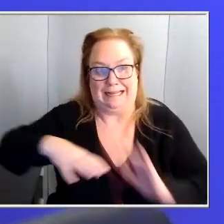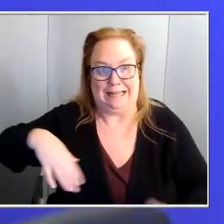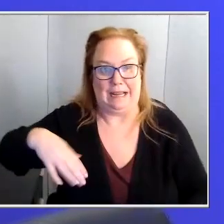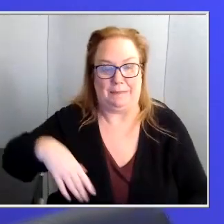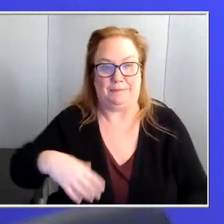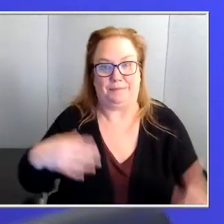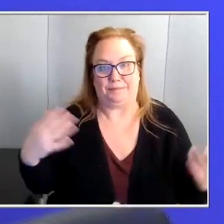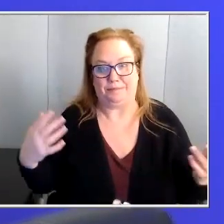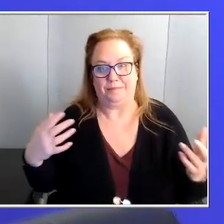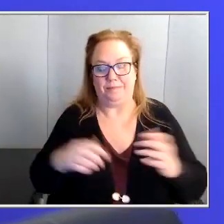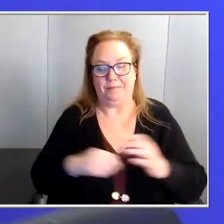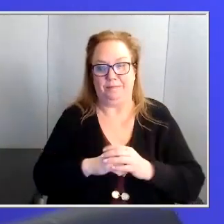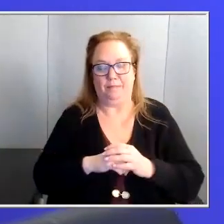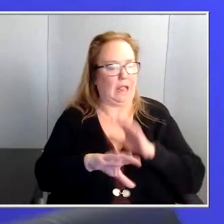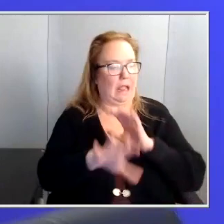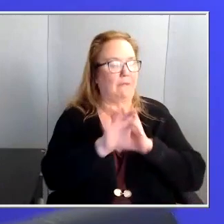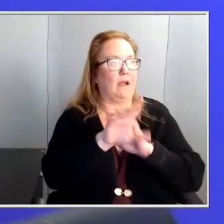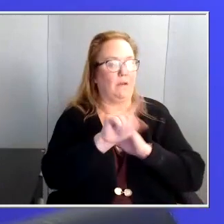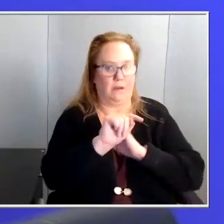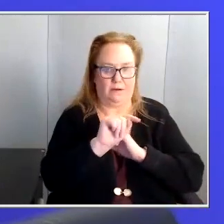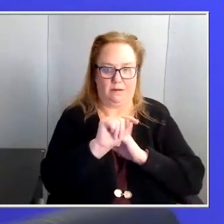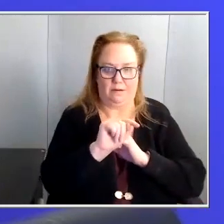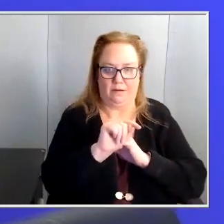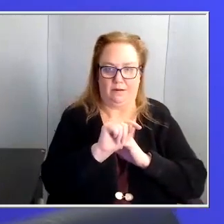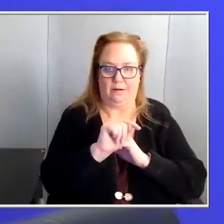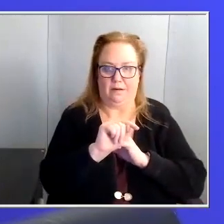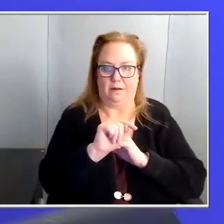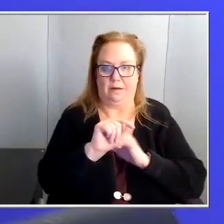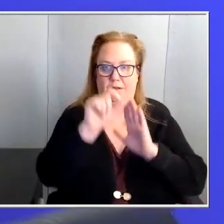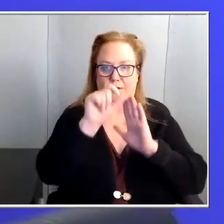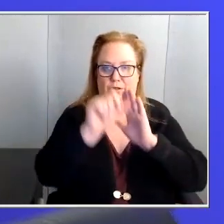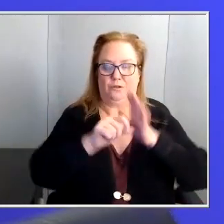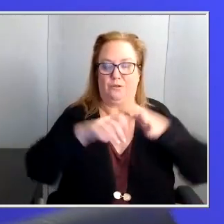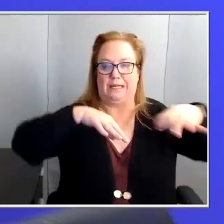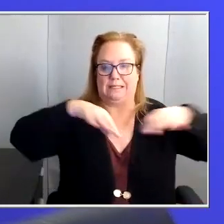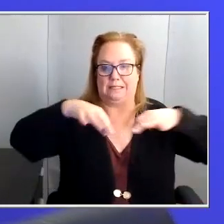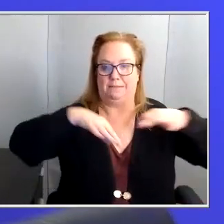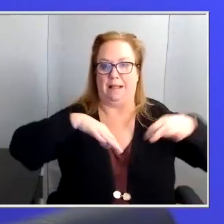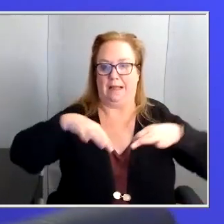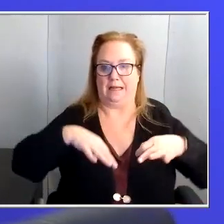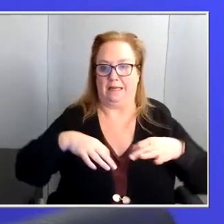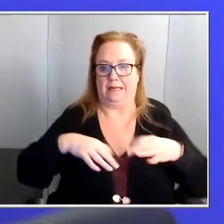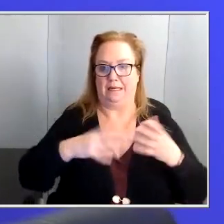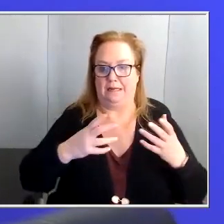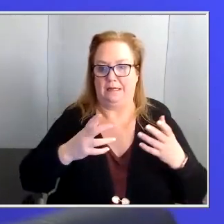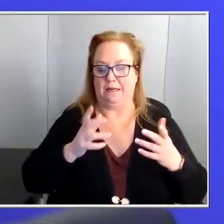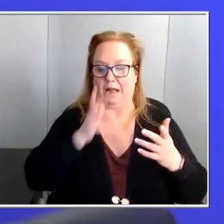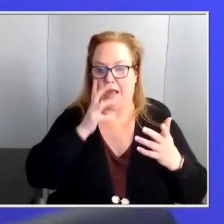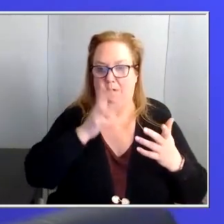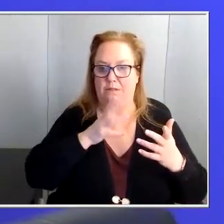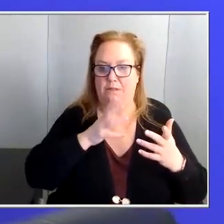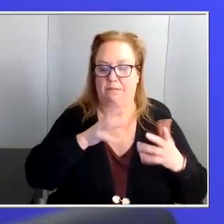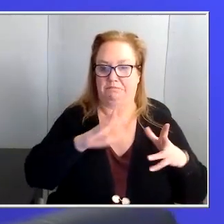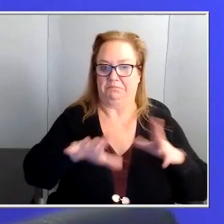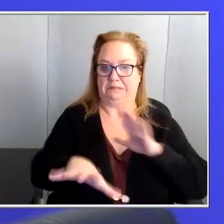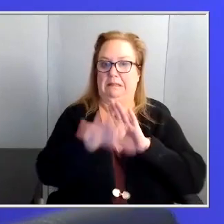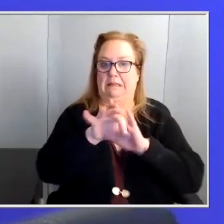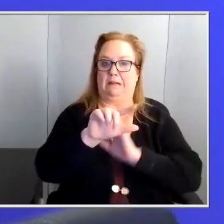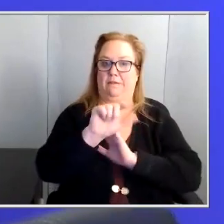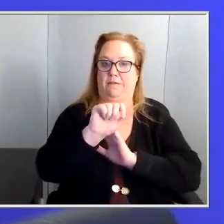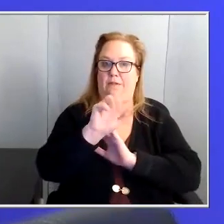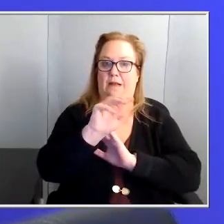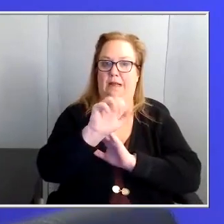So I found out the day that my surgery was explained to me that I was going to do these GammaTiles, and I